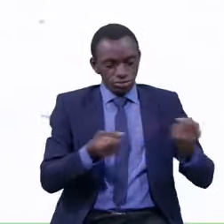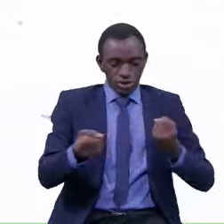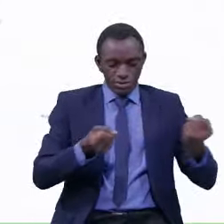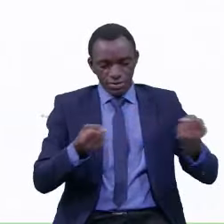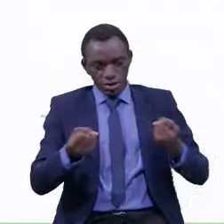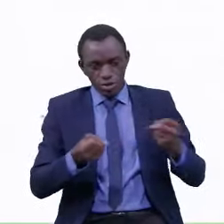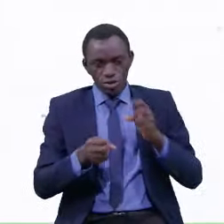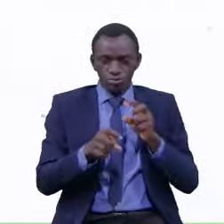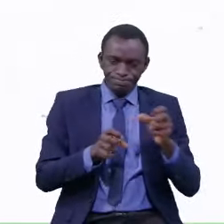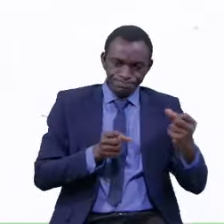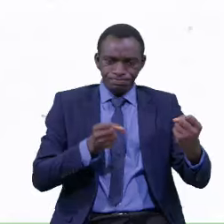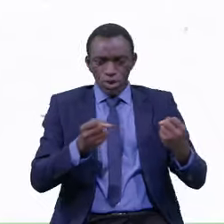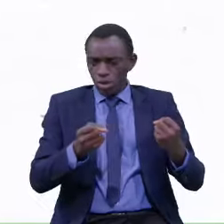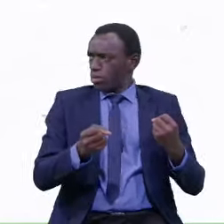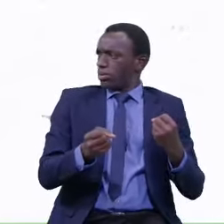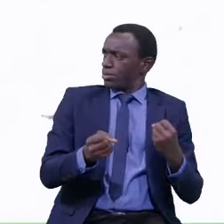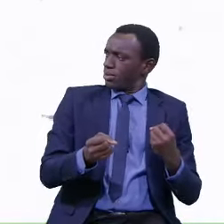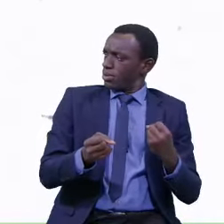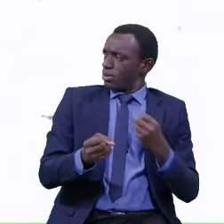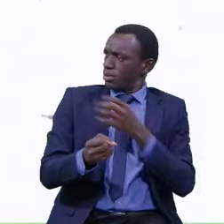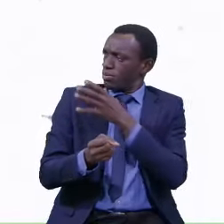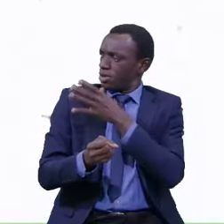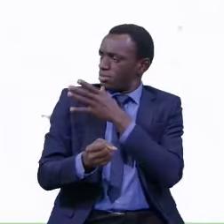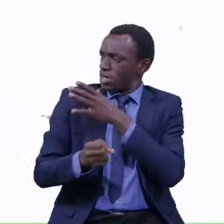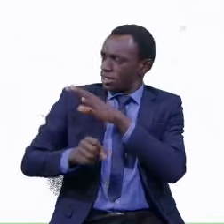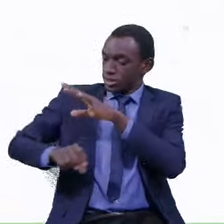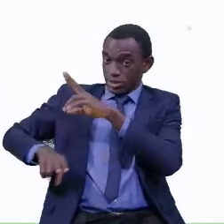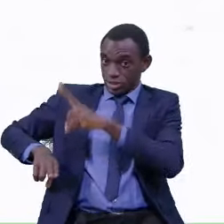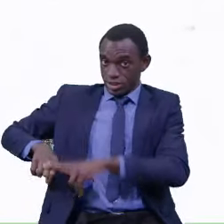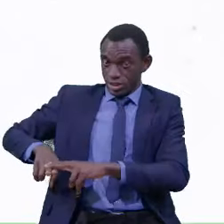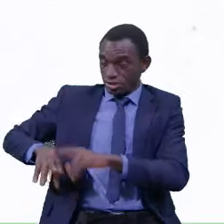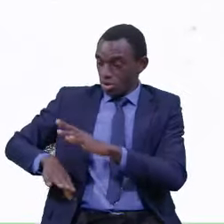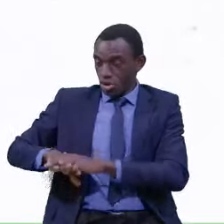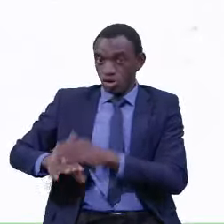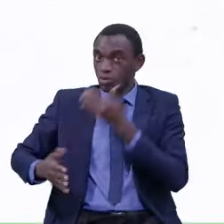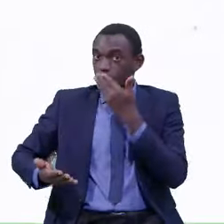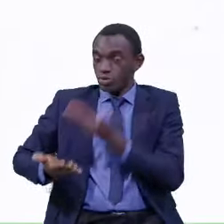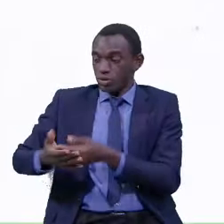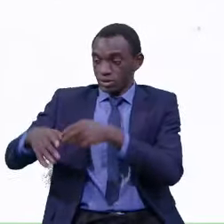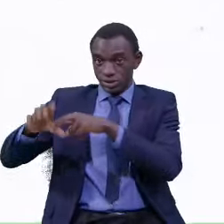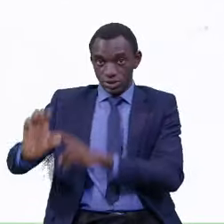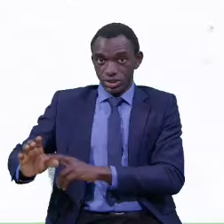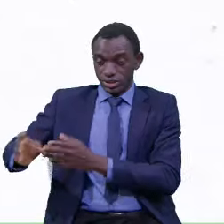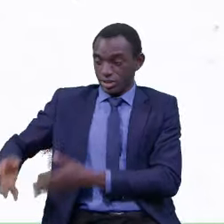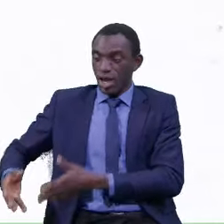And Mama was sitting on a good, seat there with her load on